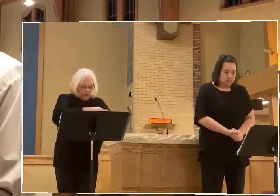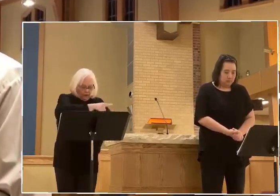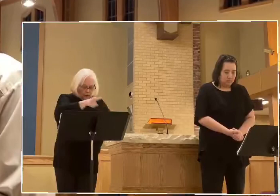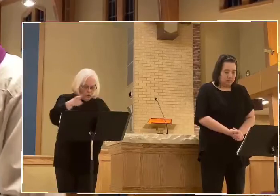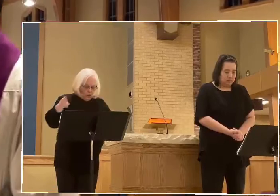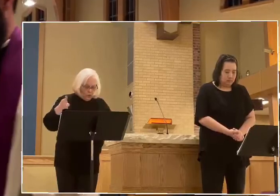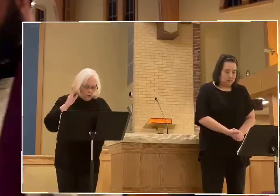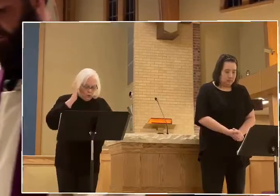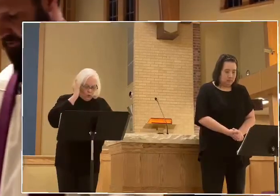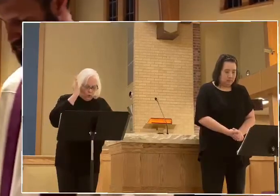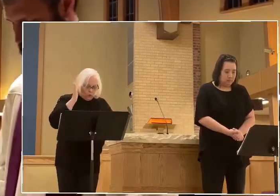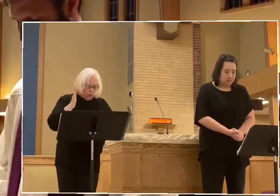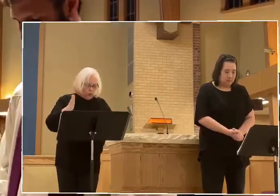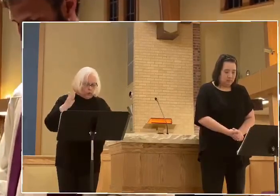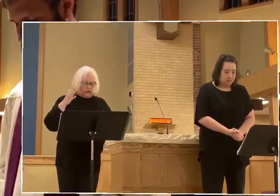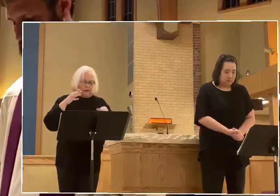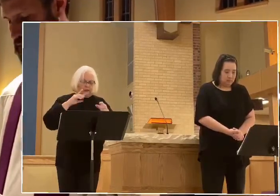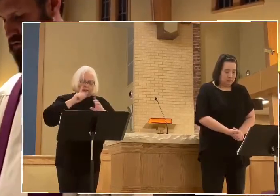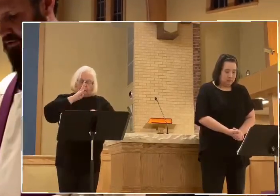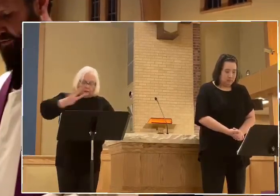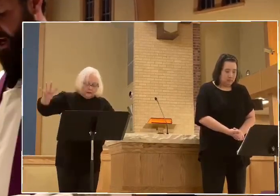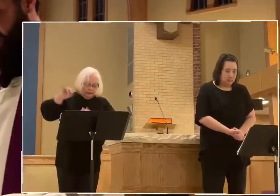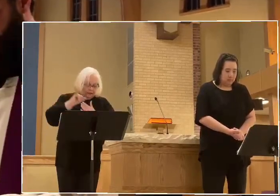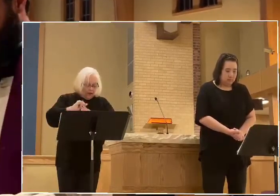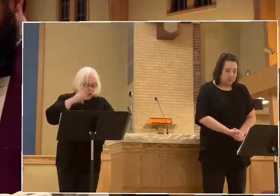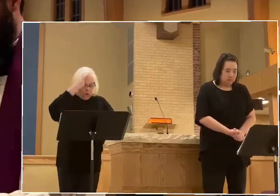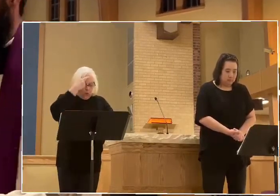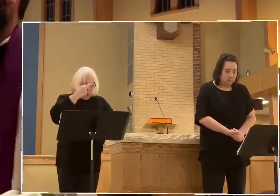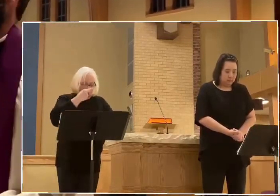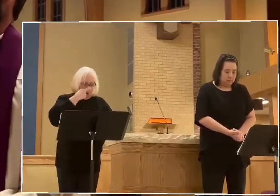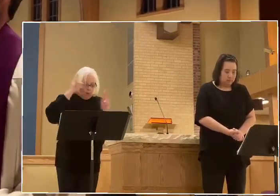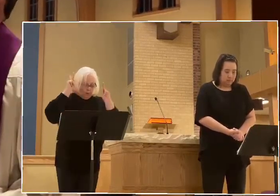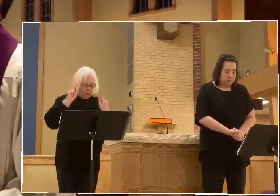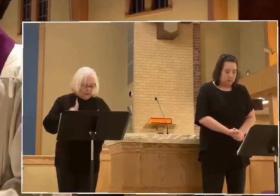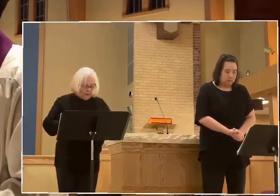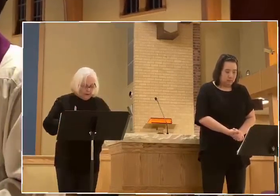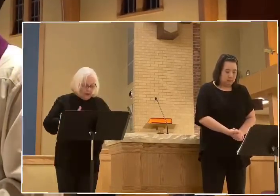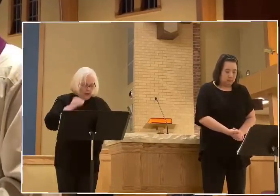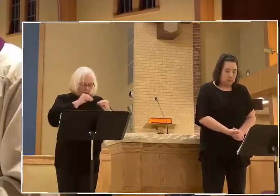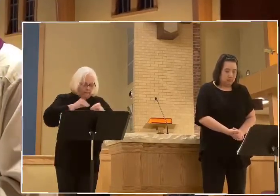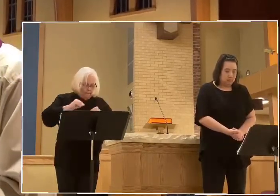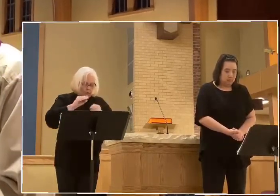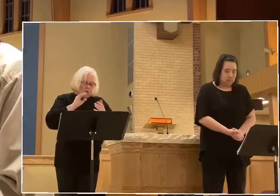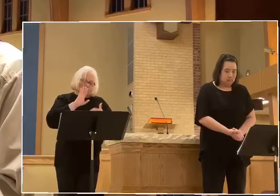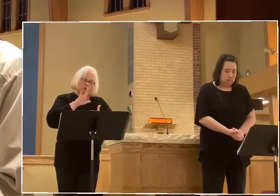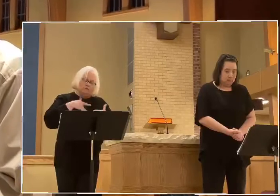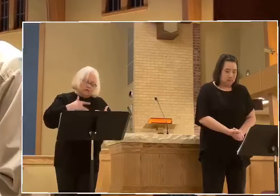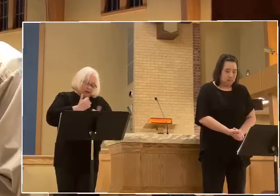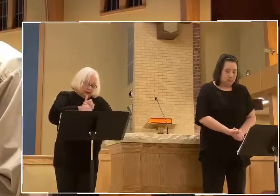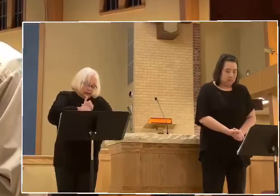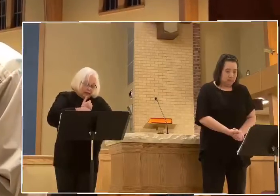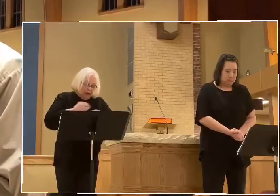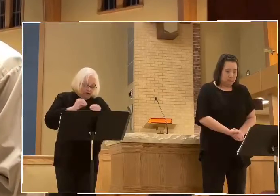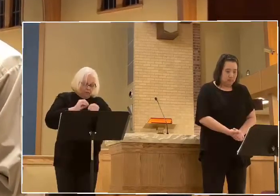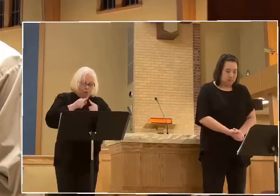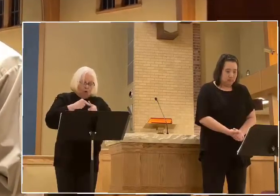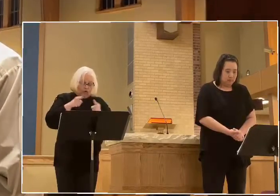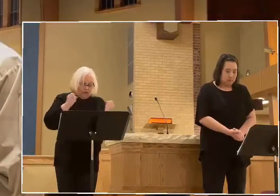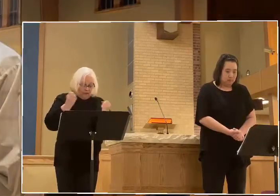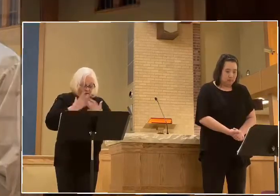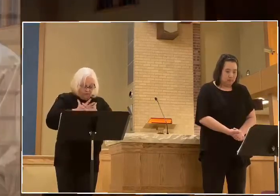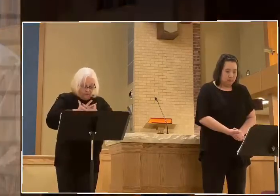the Roman, moved by love beyond her fear.